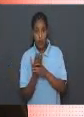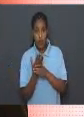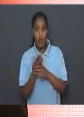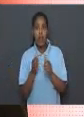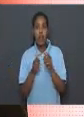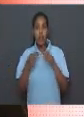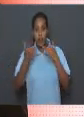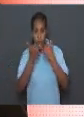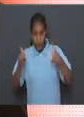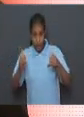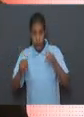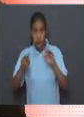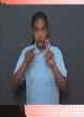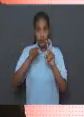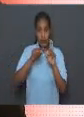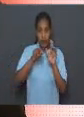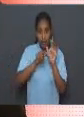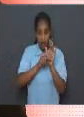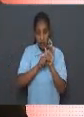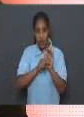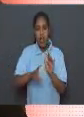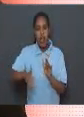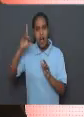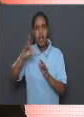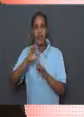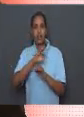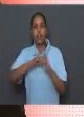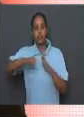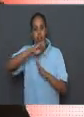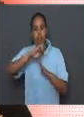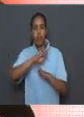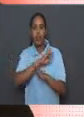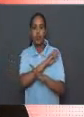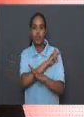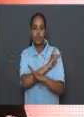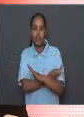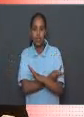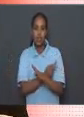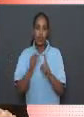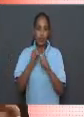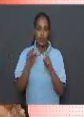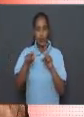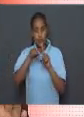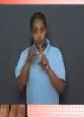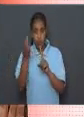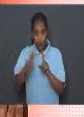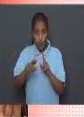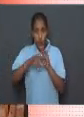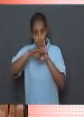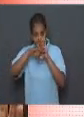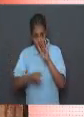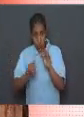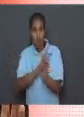wire from negative or high electrical potential energy to positive or